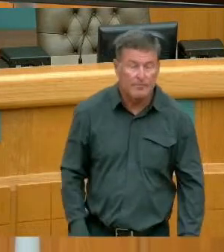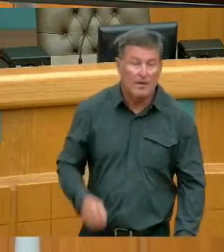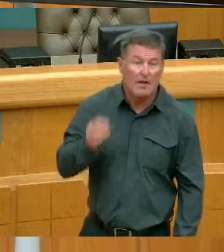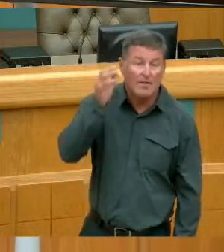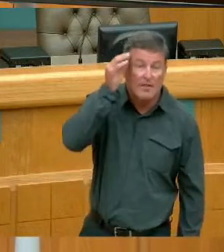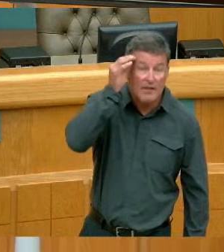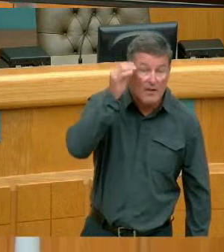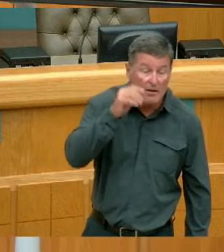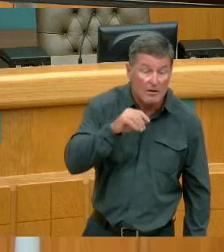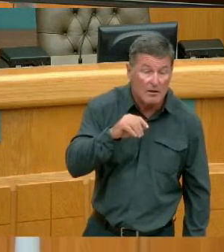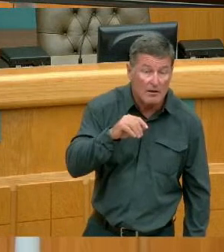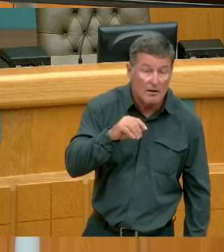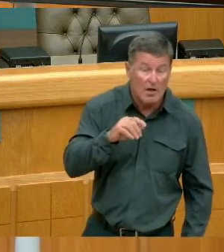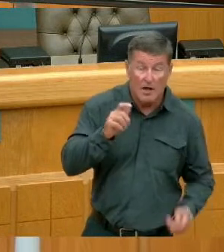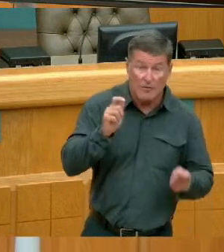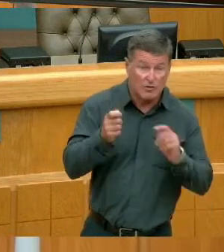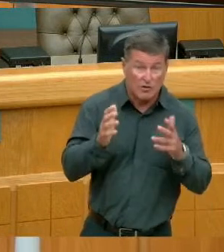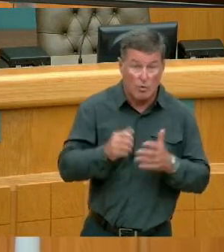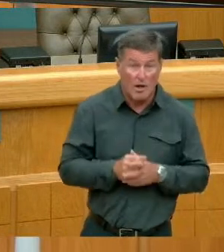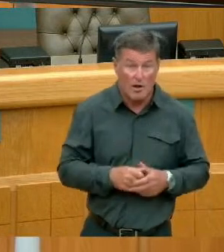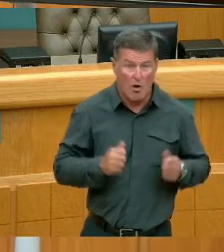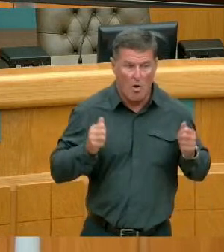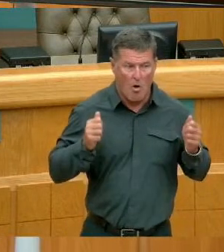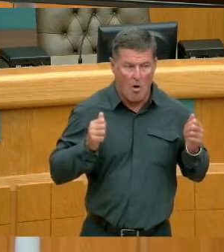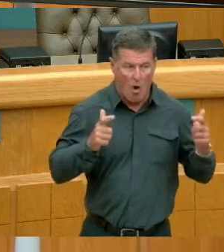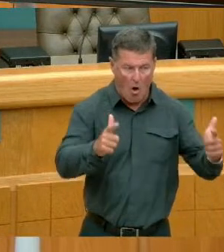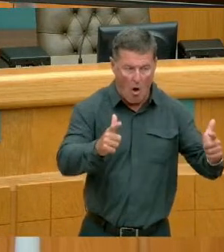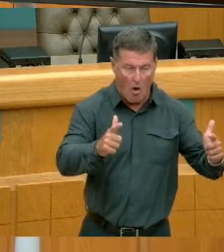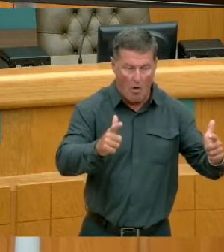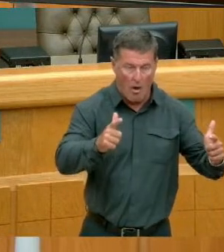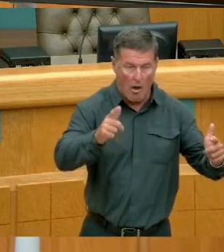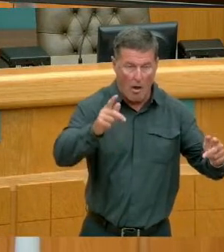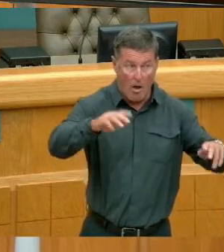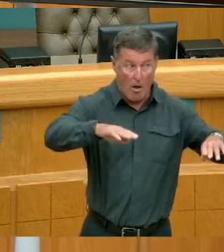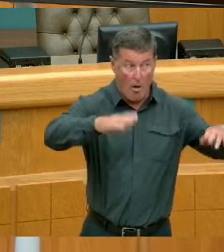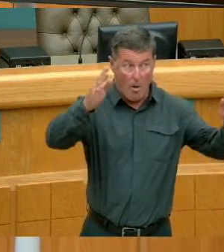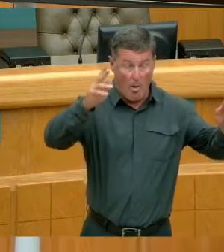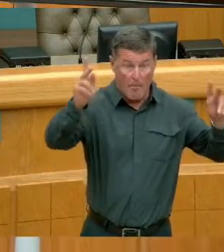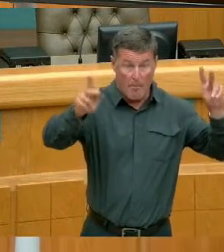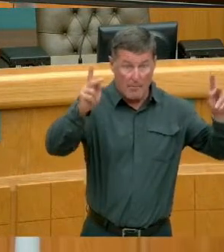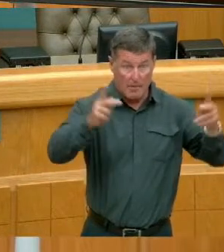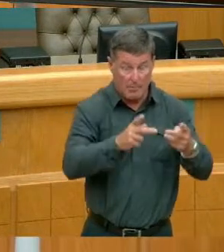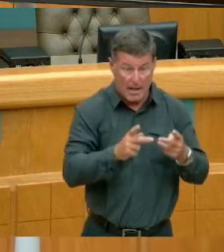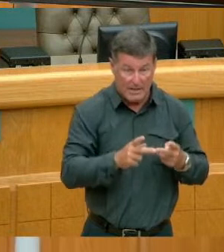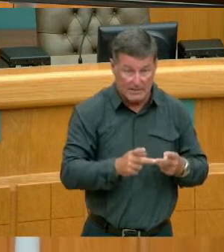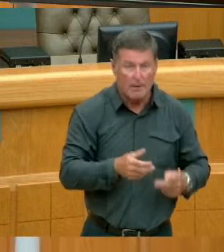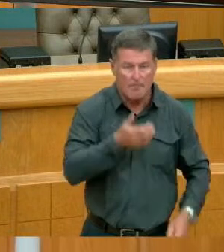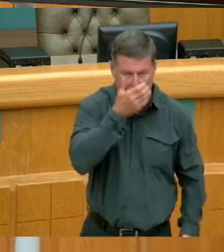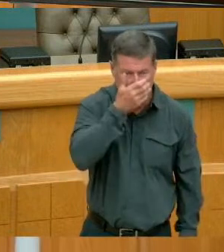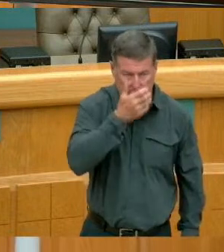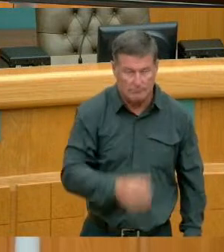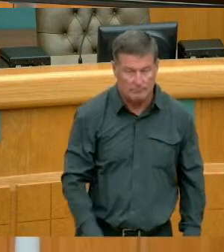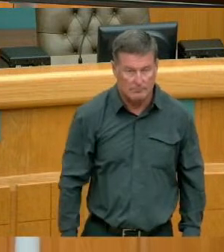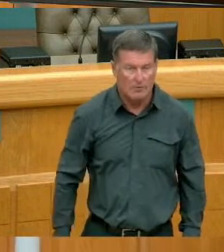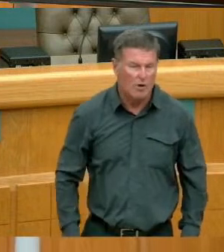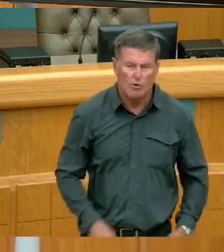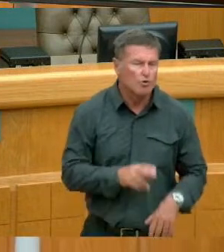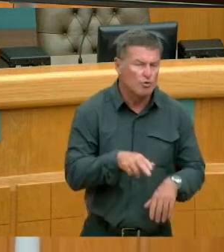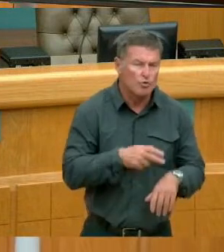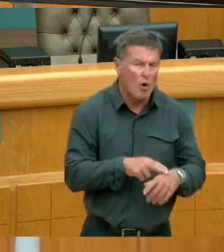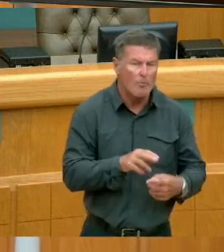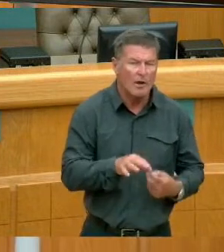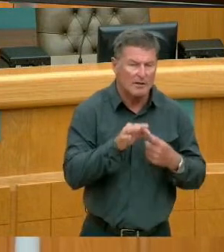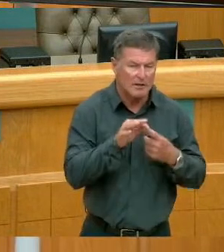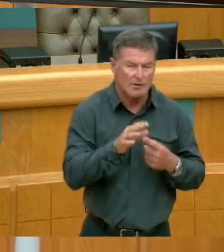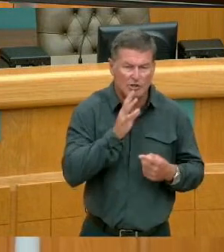as a all public spaces mask order. Now, there's normal exceptions, and they'll be listed there. So let's